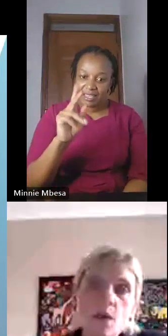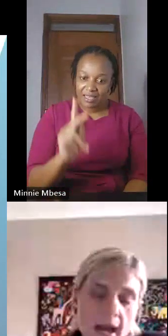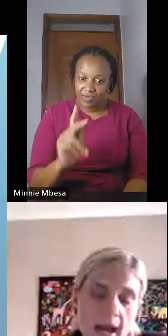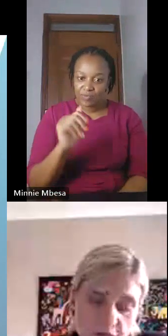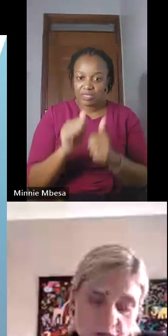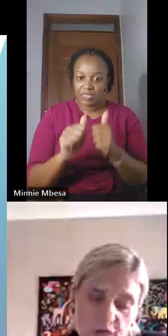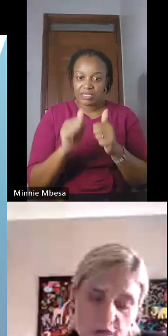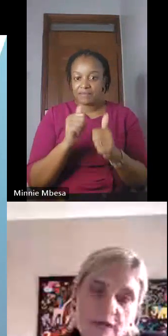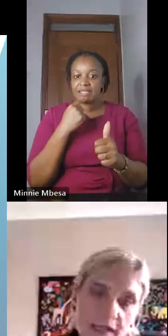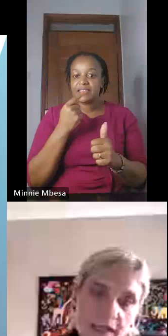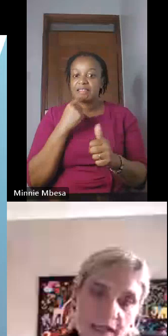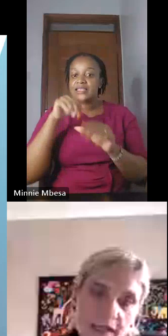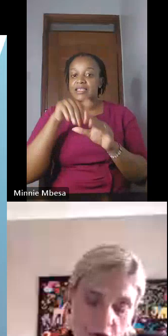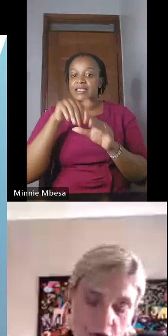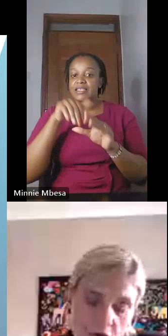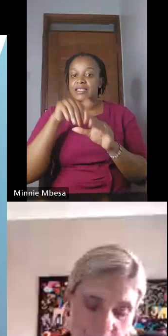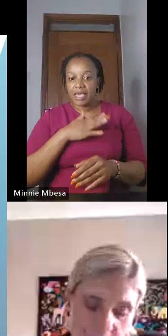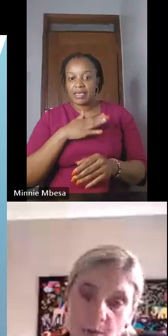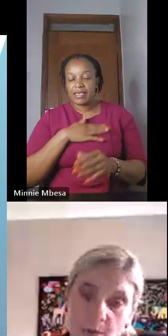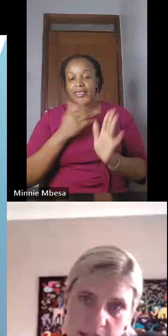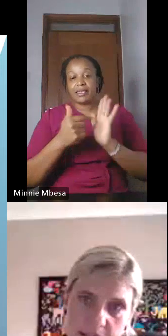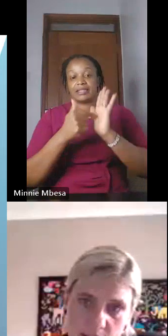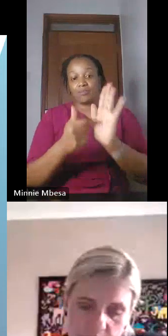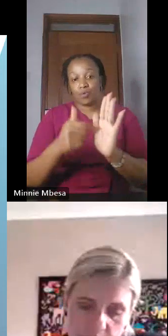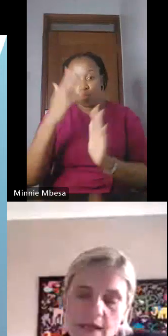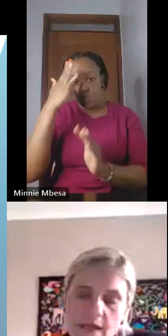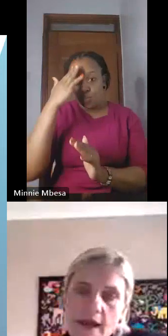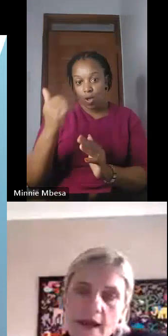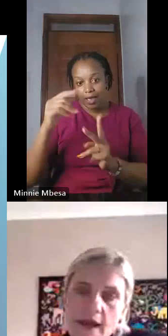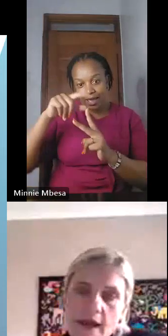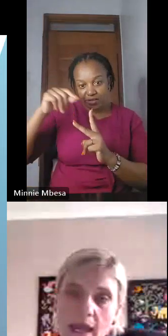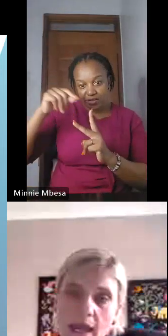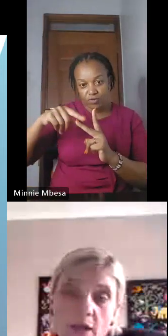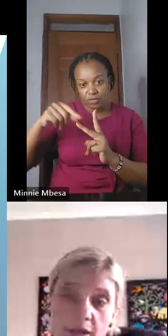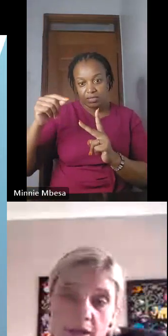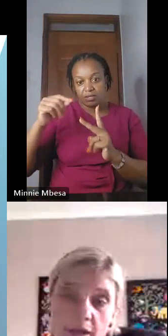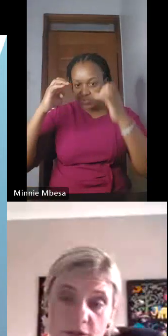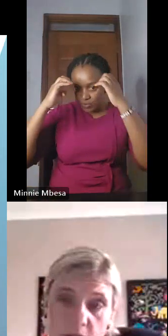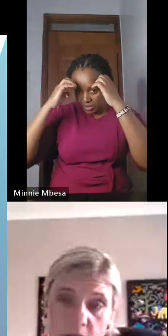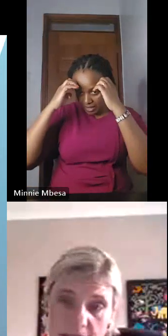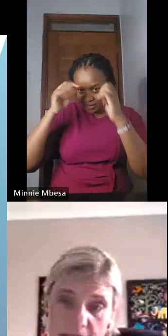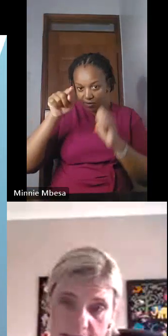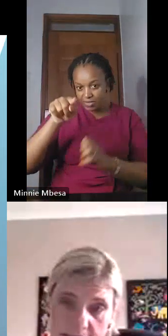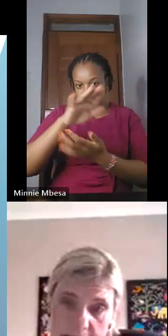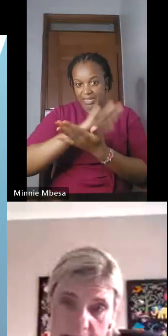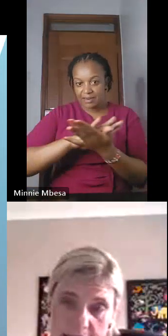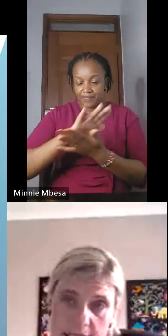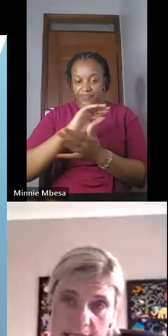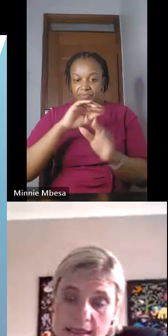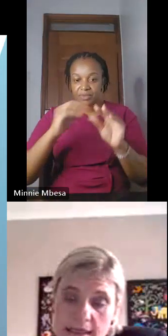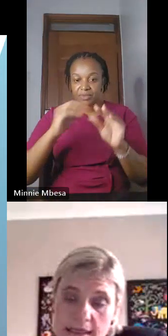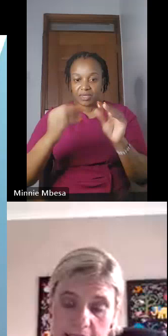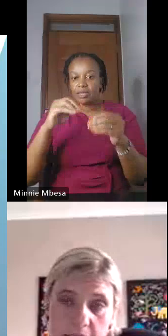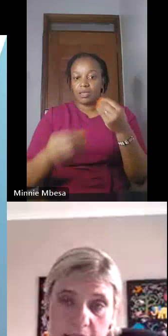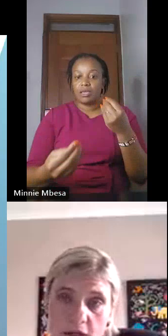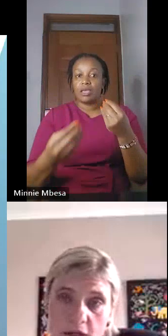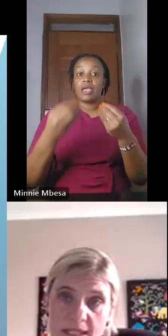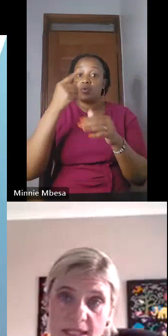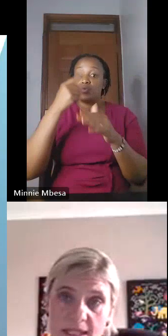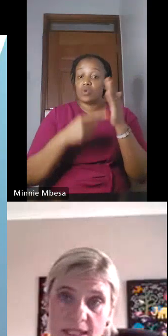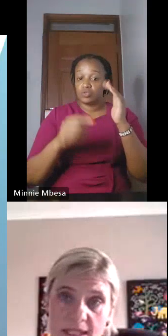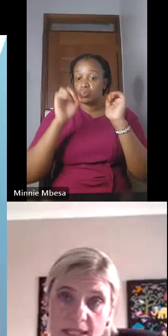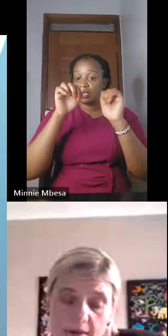around why you've chosen to gone the disability route, and what you're going to do with that disability skills